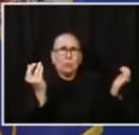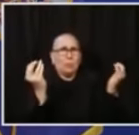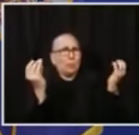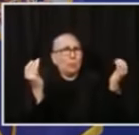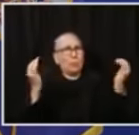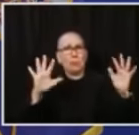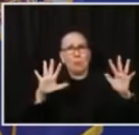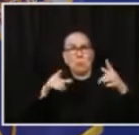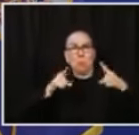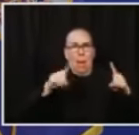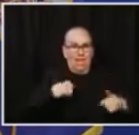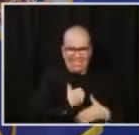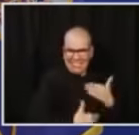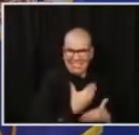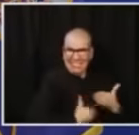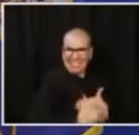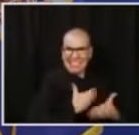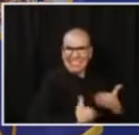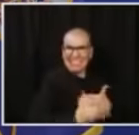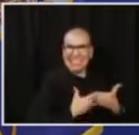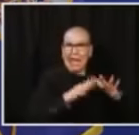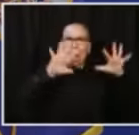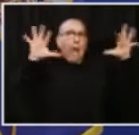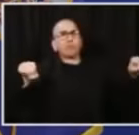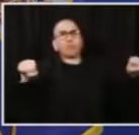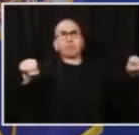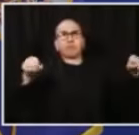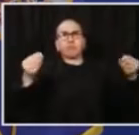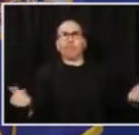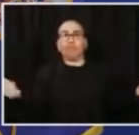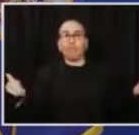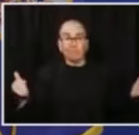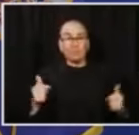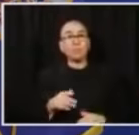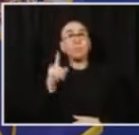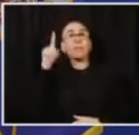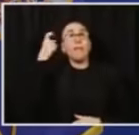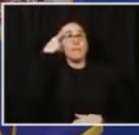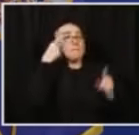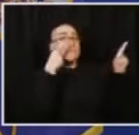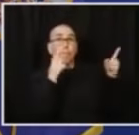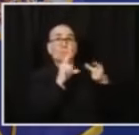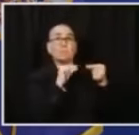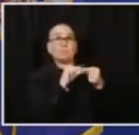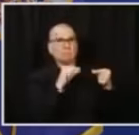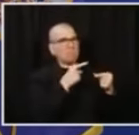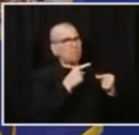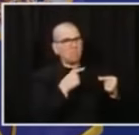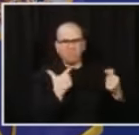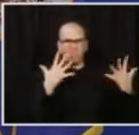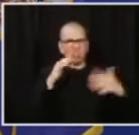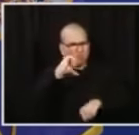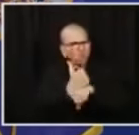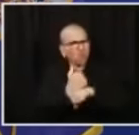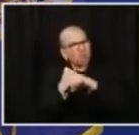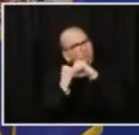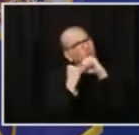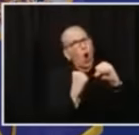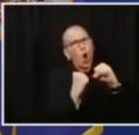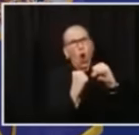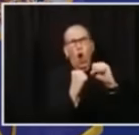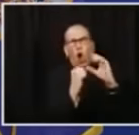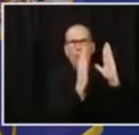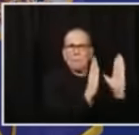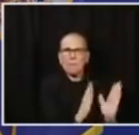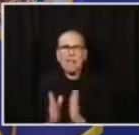So we just want you to be assured, as the governor has said, that we've got a solid plan in place, that it is based on sound science and a